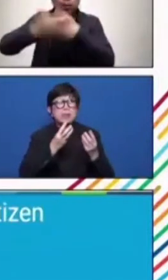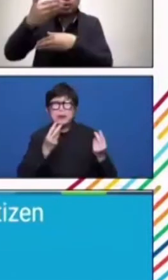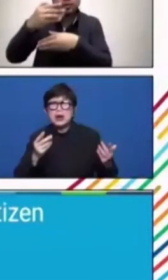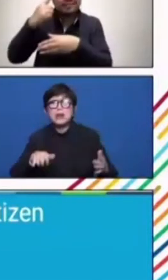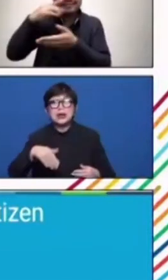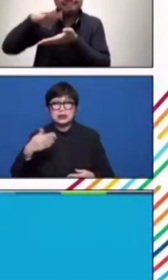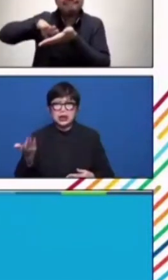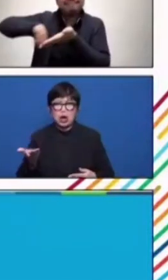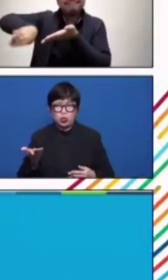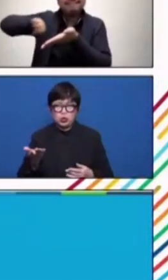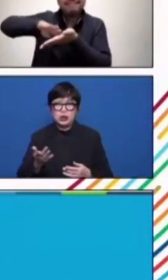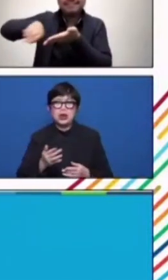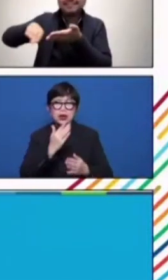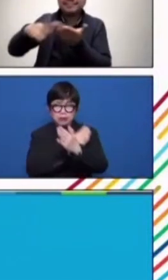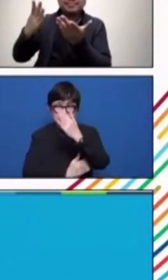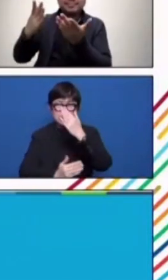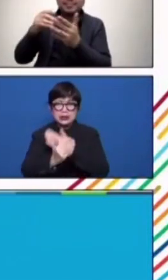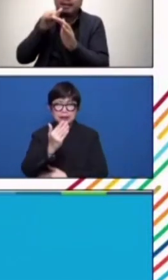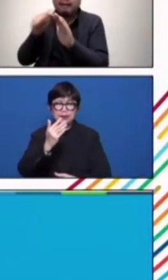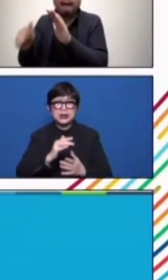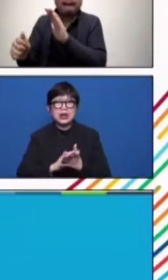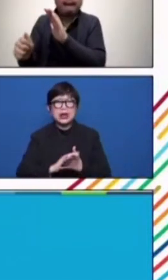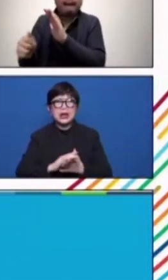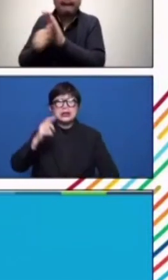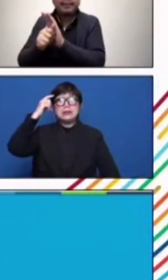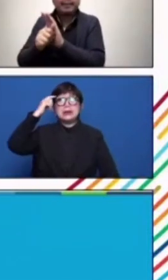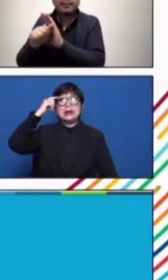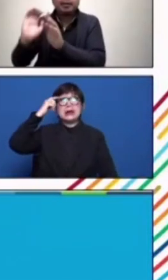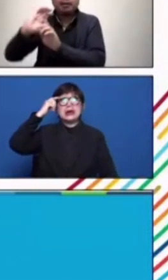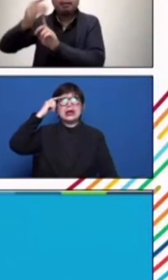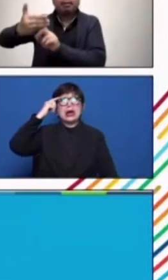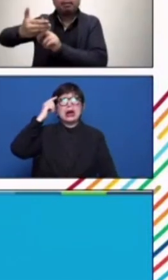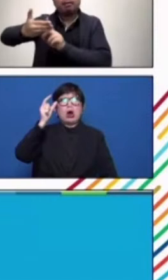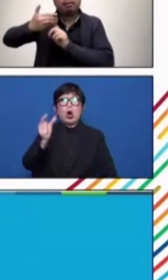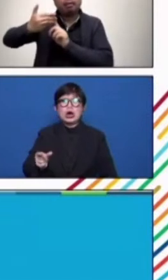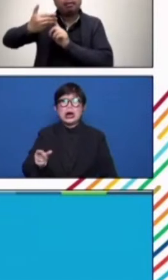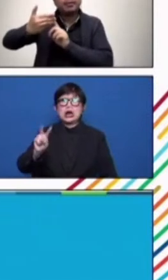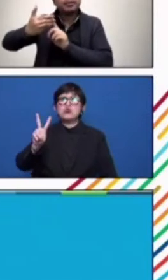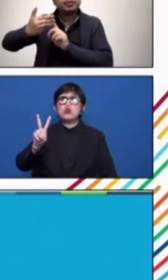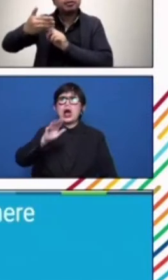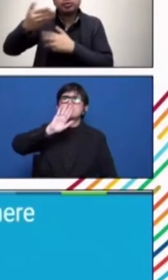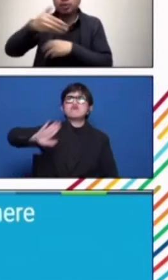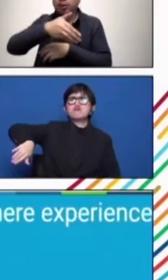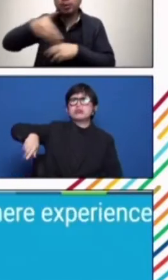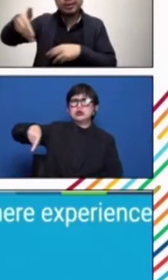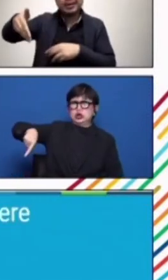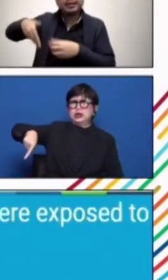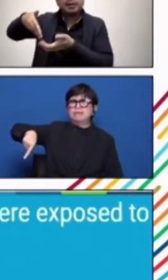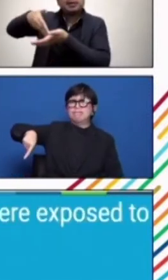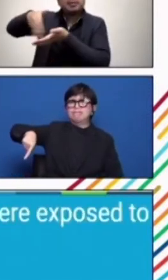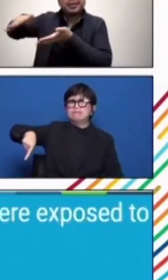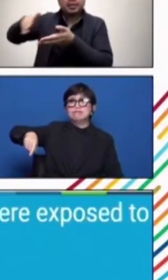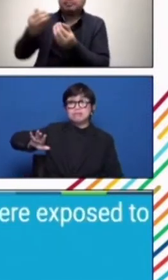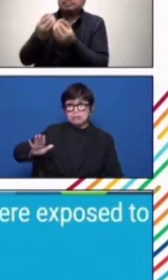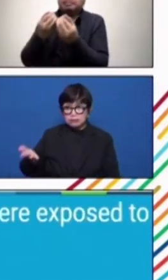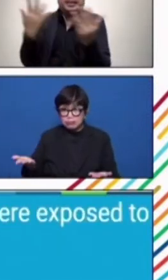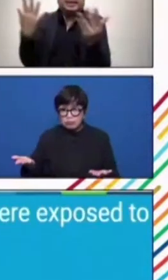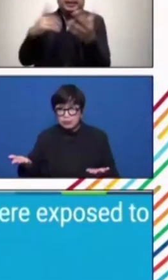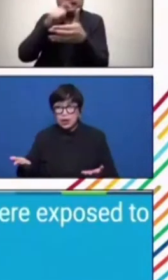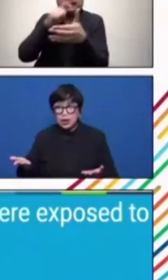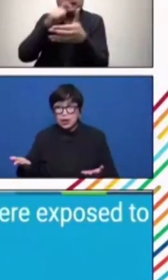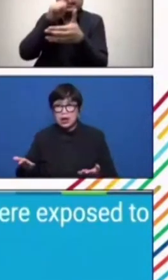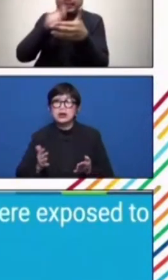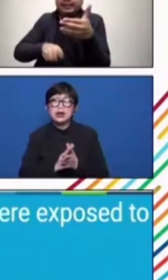segregated isolated and marginalized the annual experience to discrimination over the first few decades